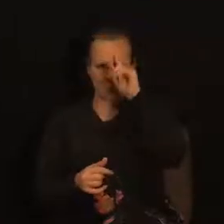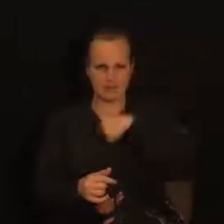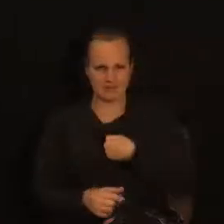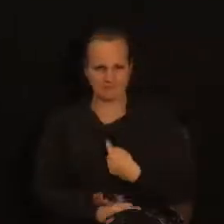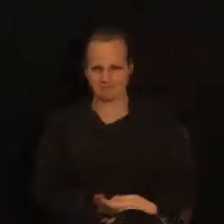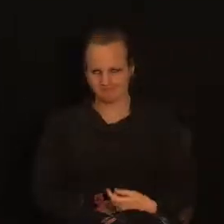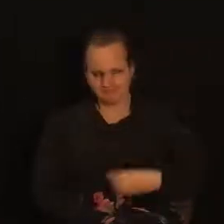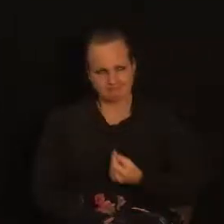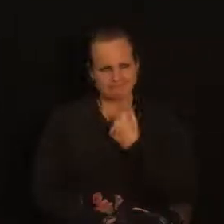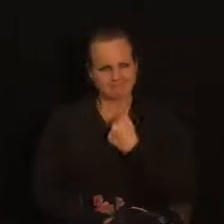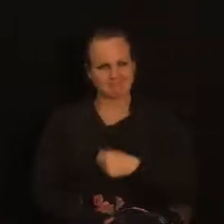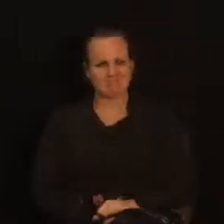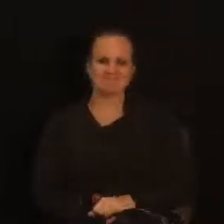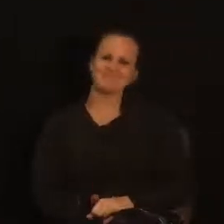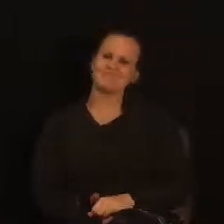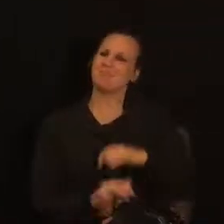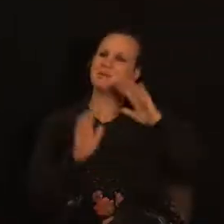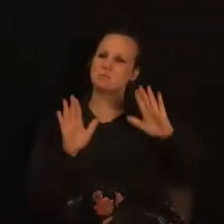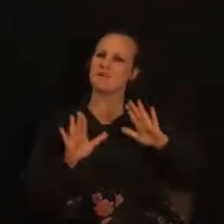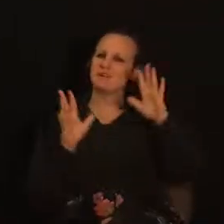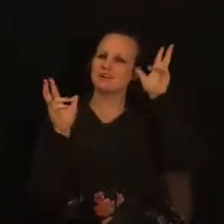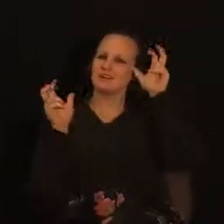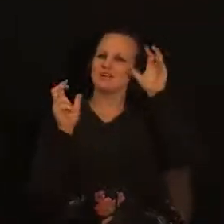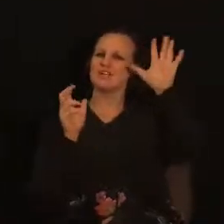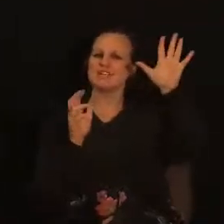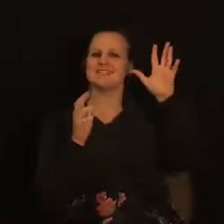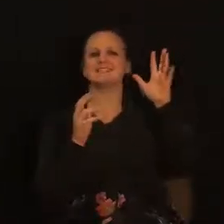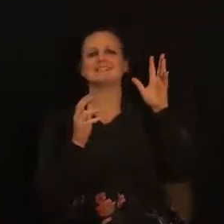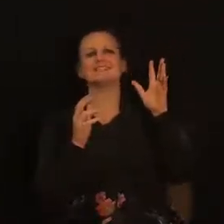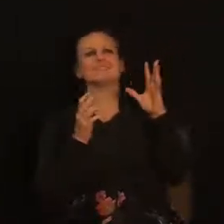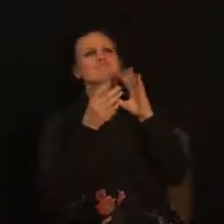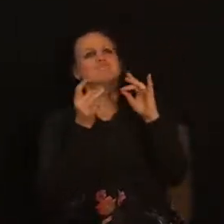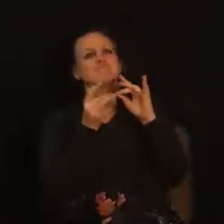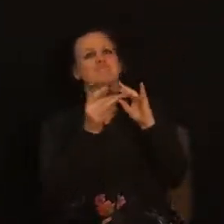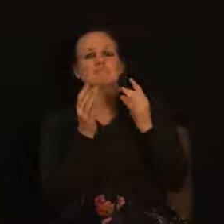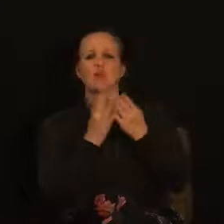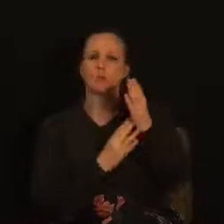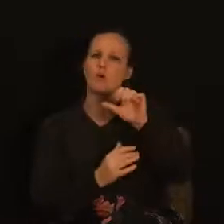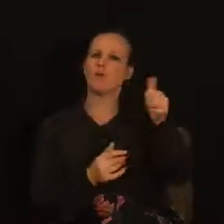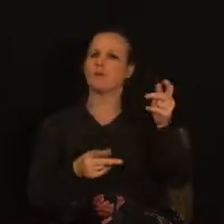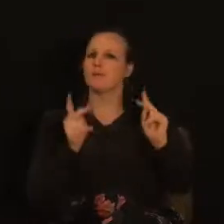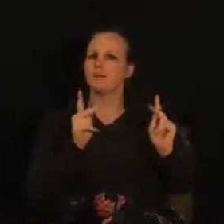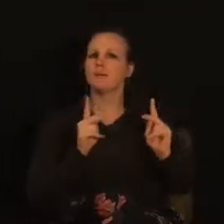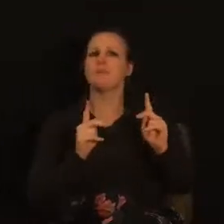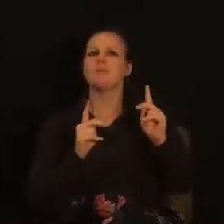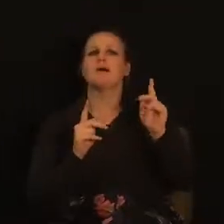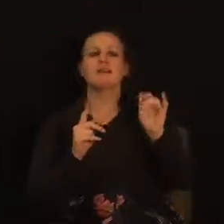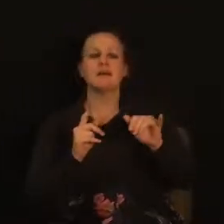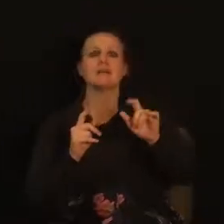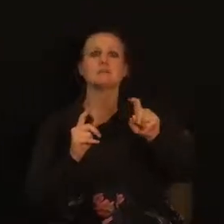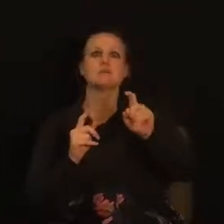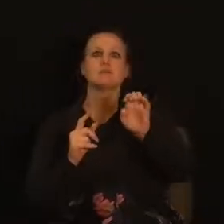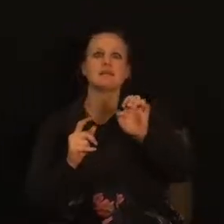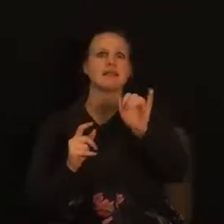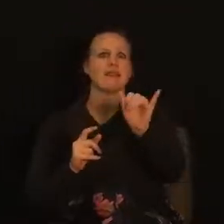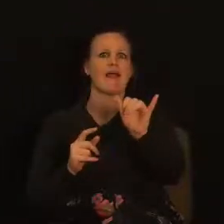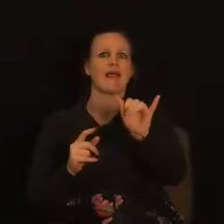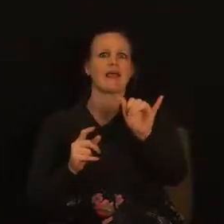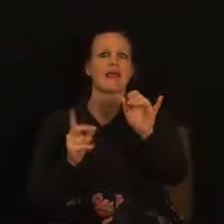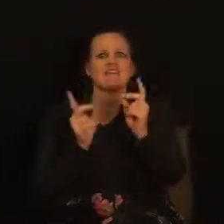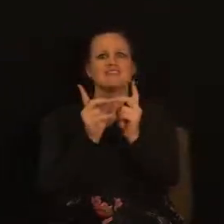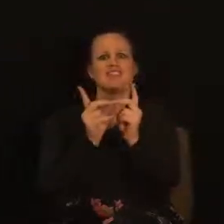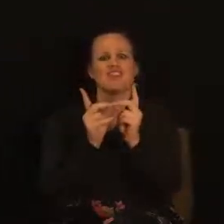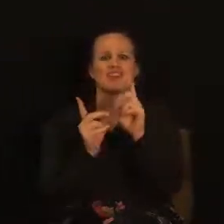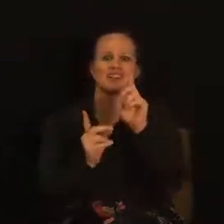But it's wonderful to hear the Lord's voice through other people. But that's supposed to be like the dessert. That's supposed to be the things